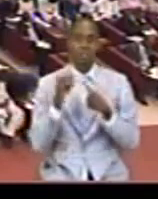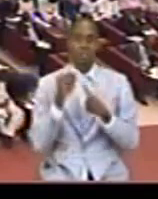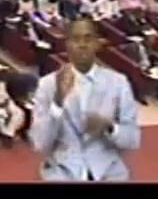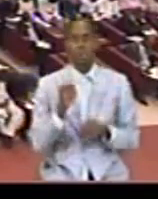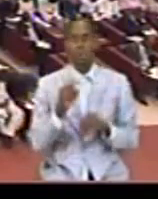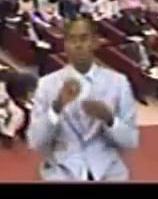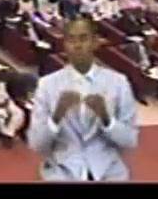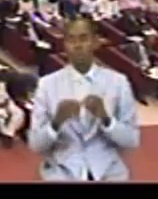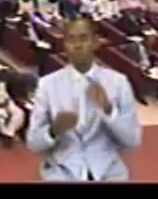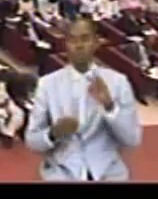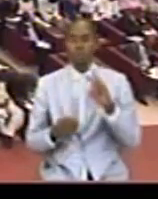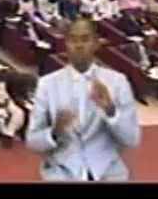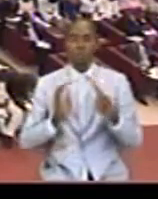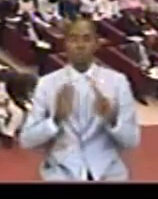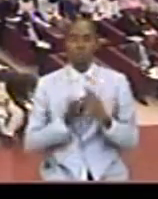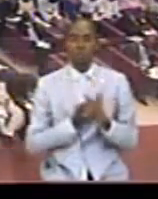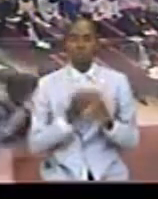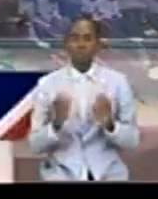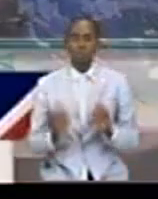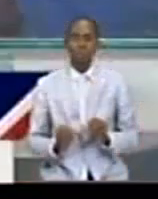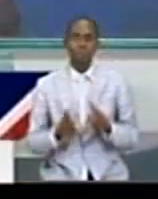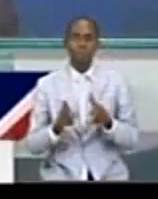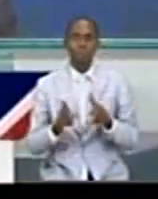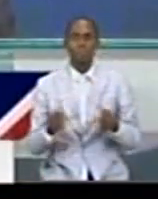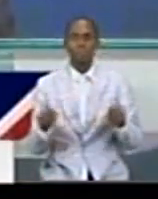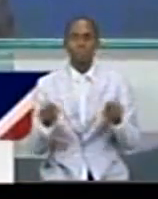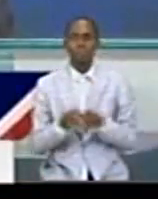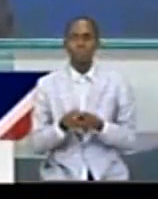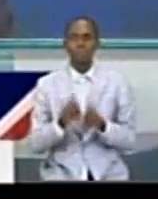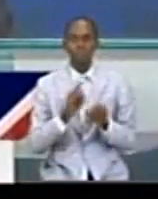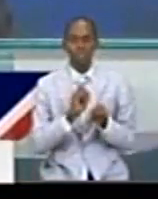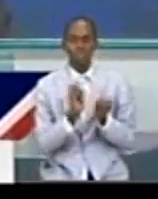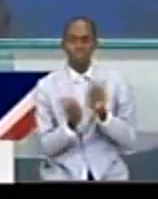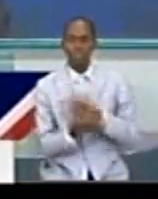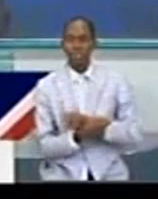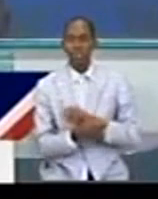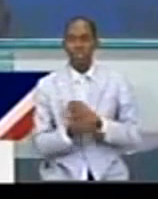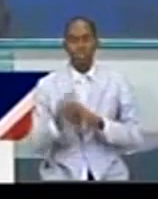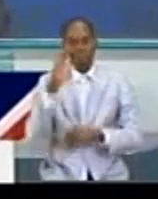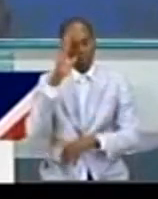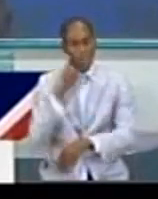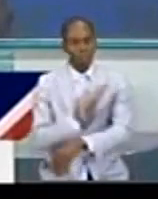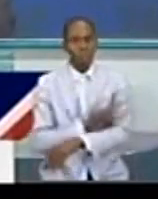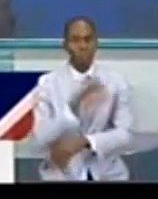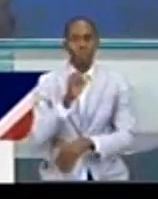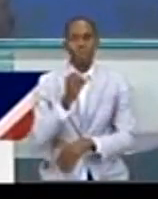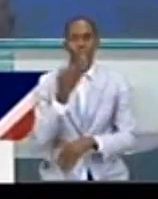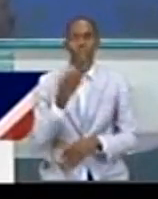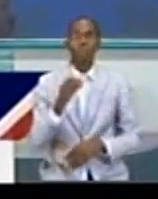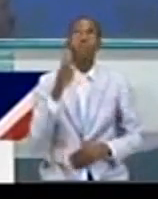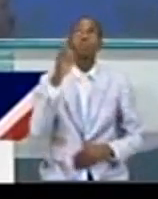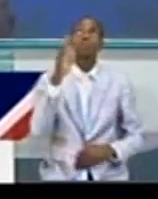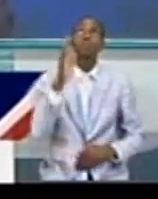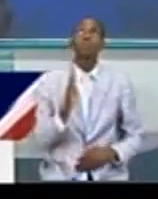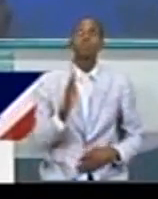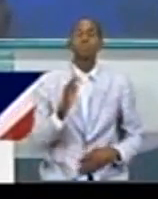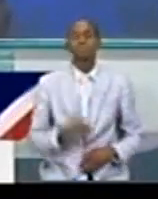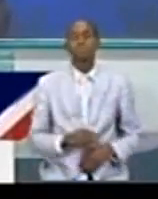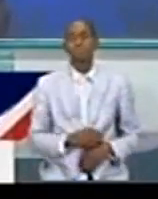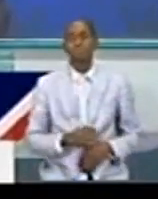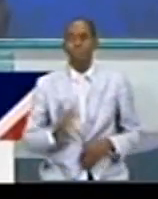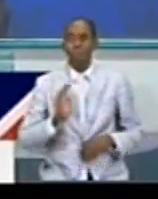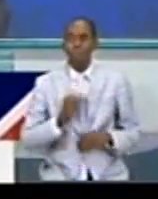one, our privilege as transformed sons of God.